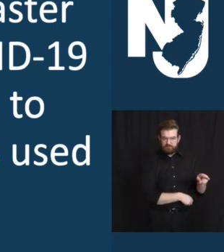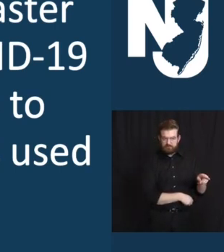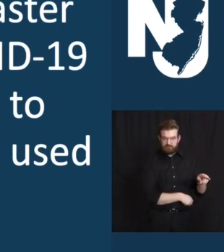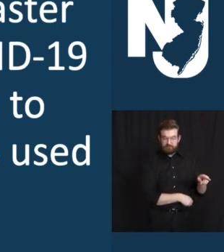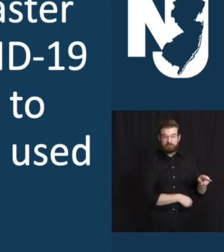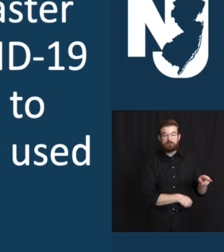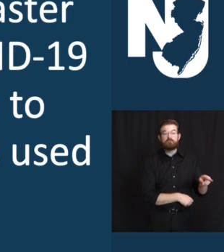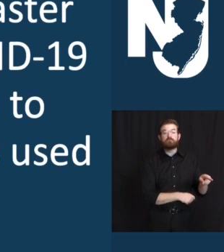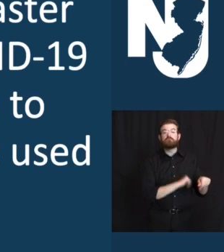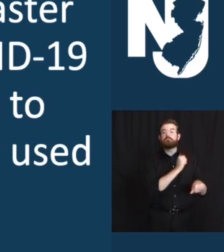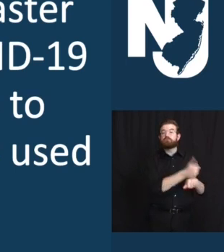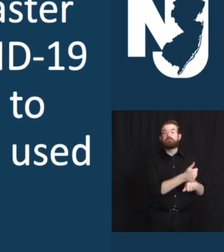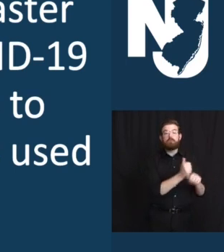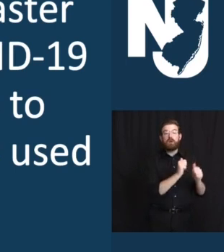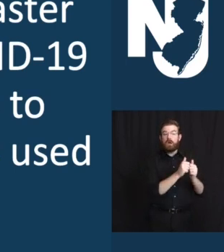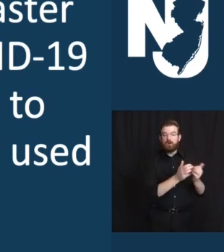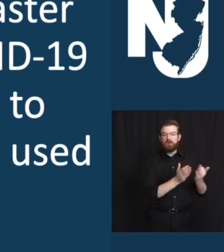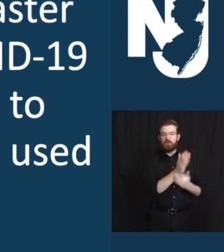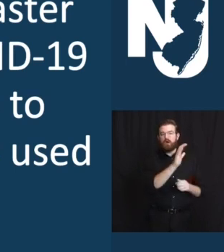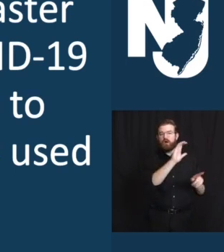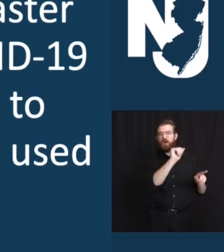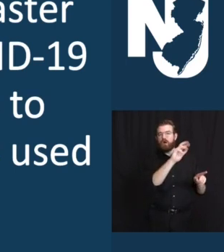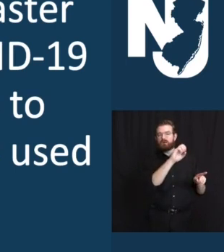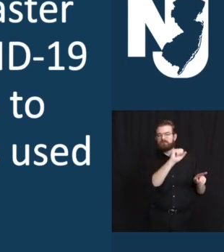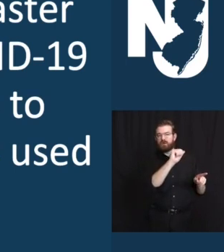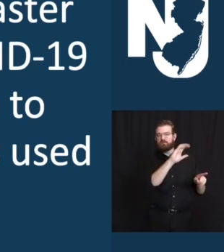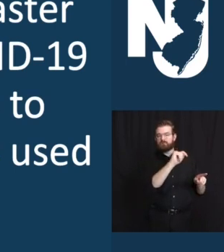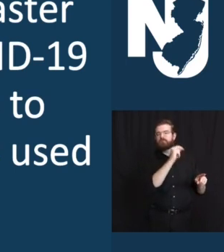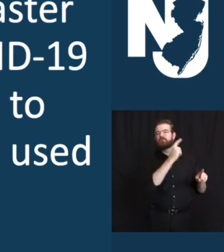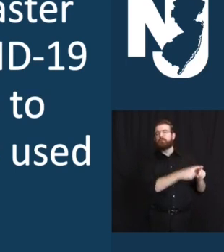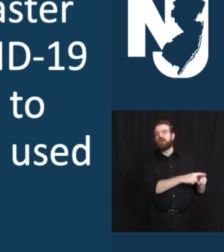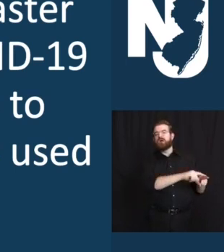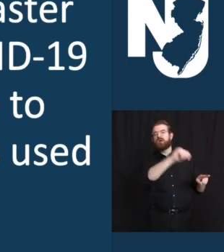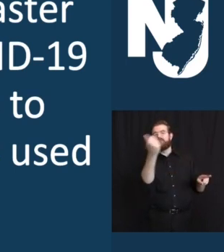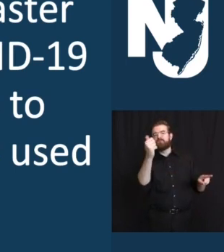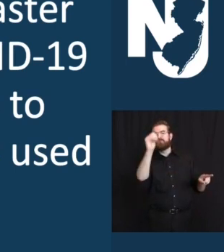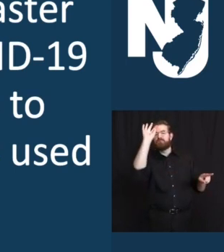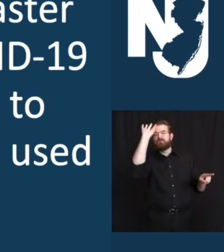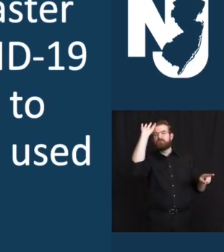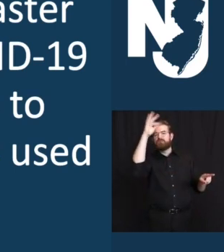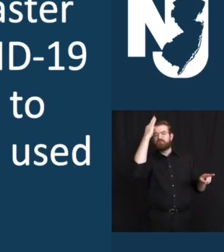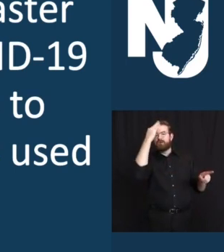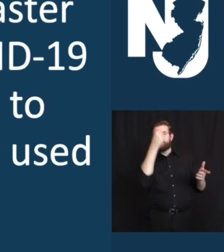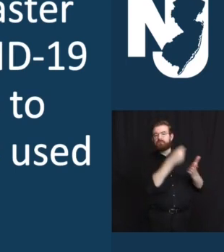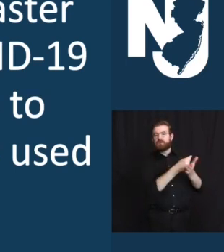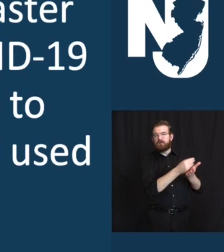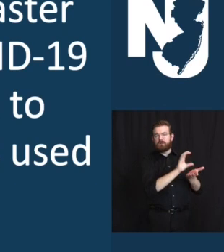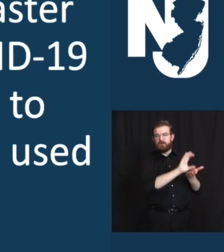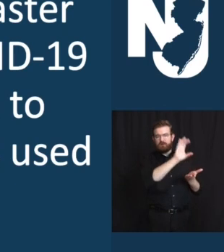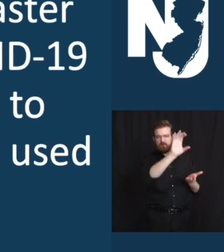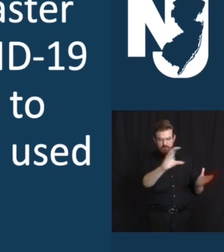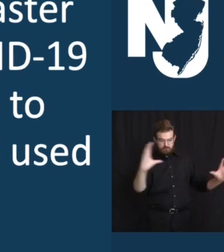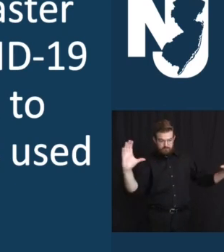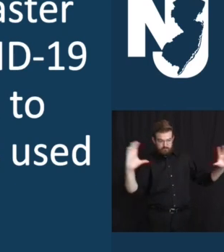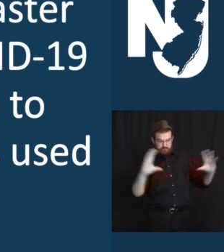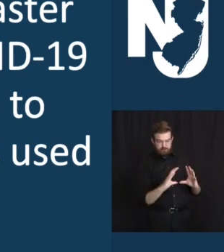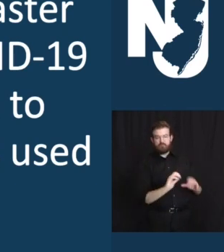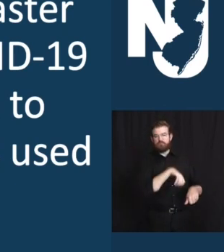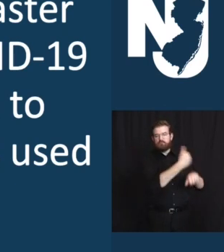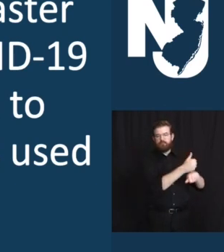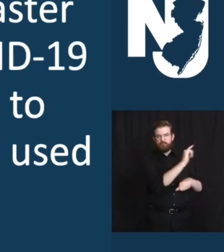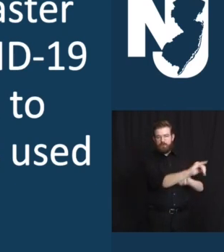office will replace and assume the responsibilities of the Office of Recovery and